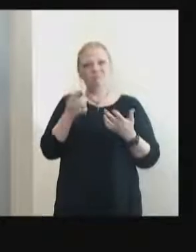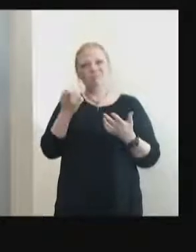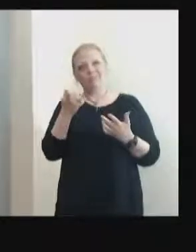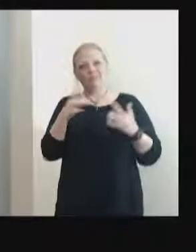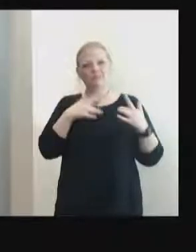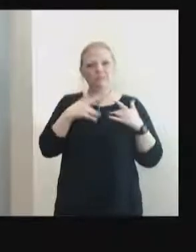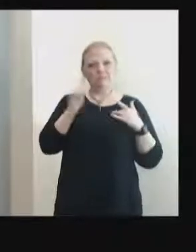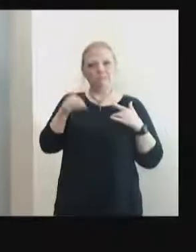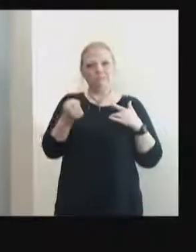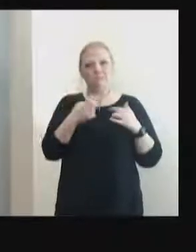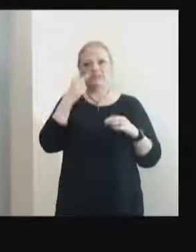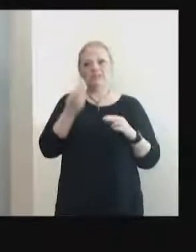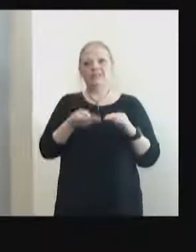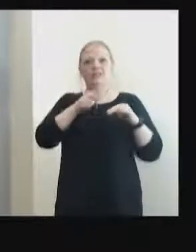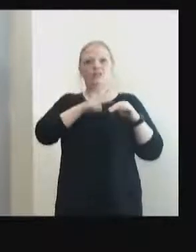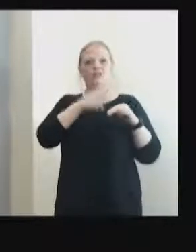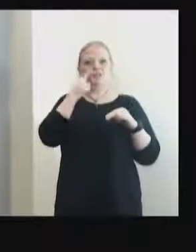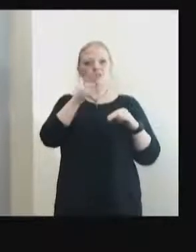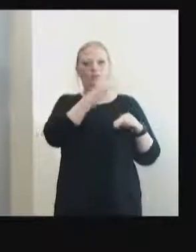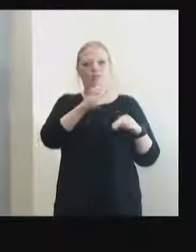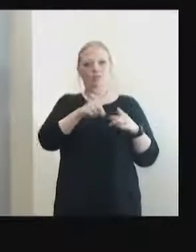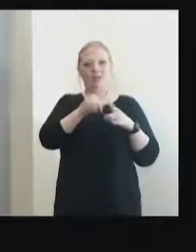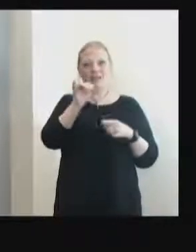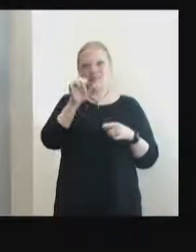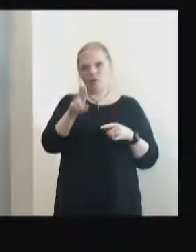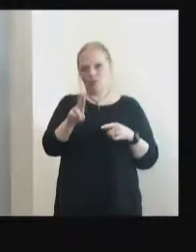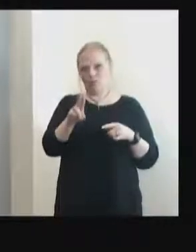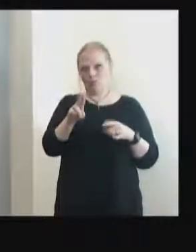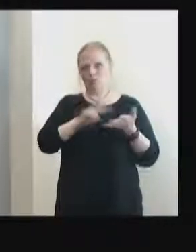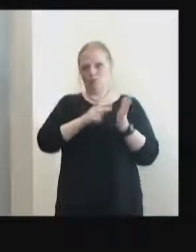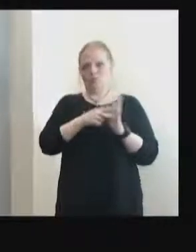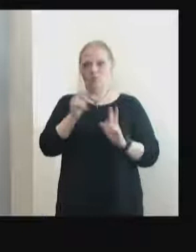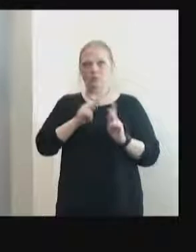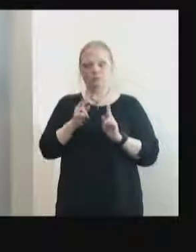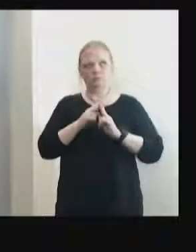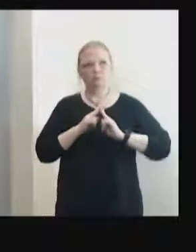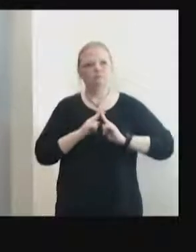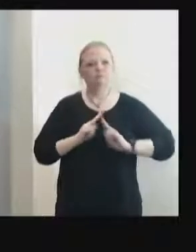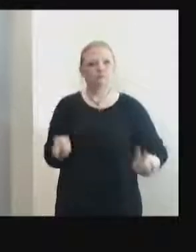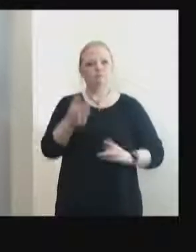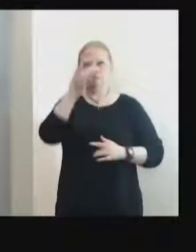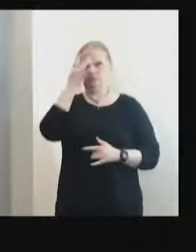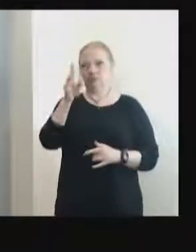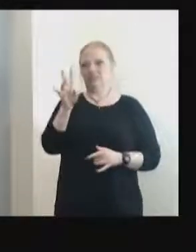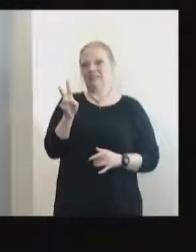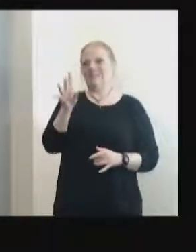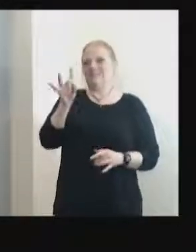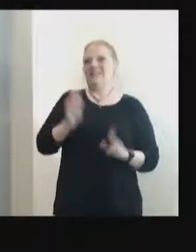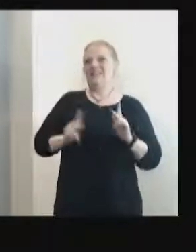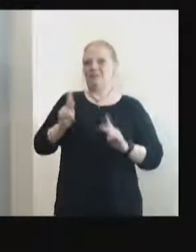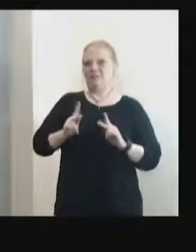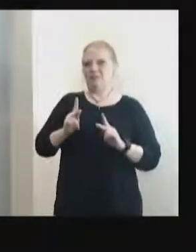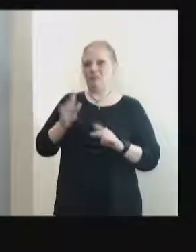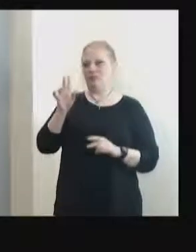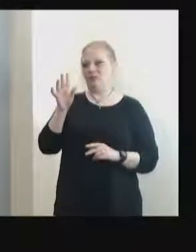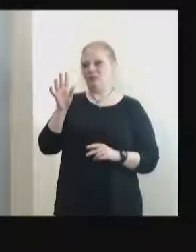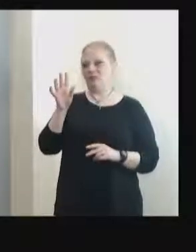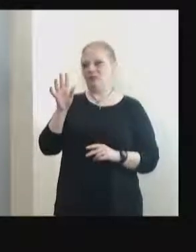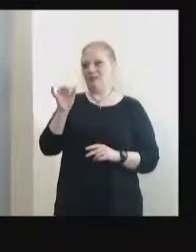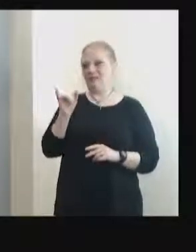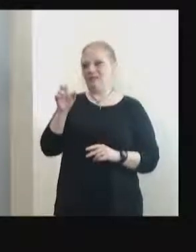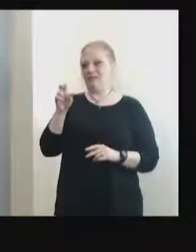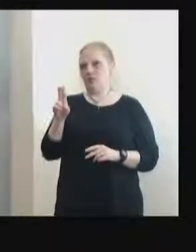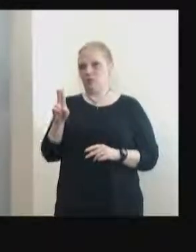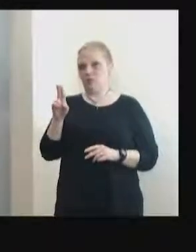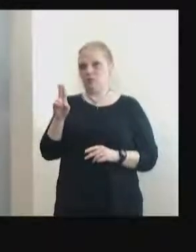concerning is we are seeing an increase in the ICUs, which means these are people that are very sick. 78 in the ICU on the 25th, 55 on an